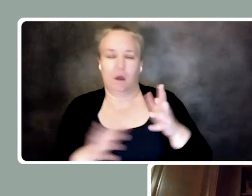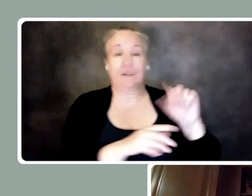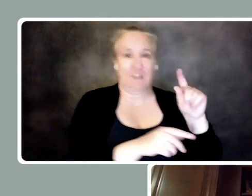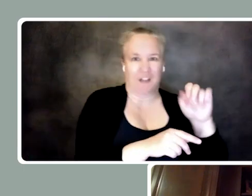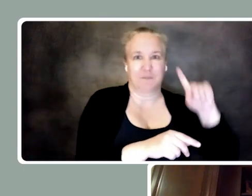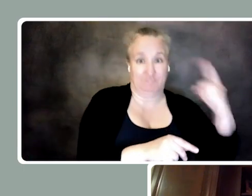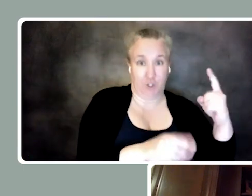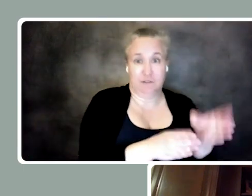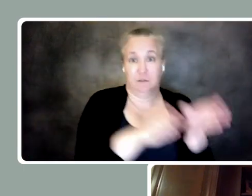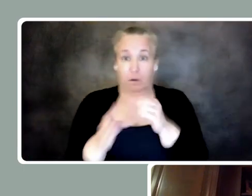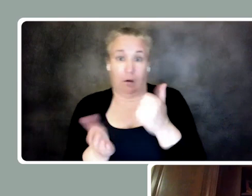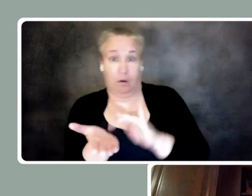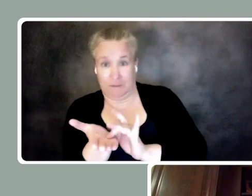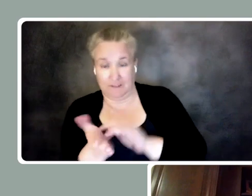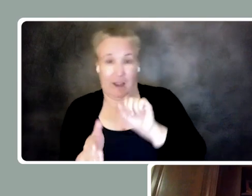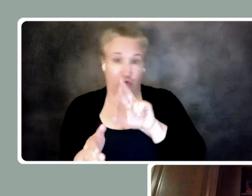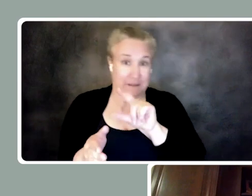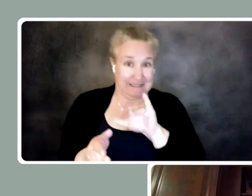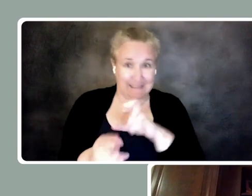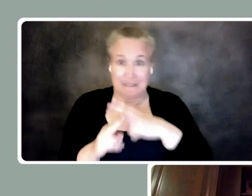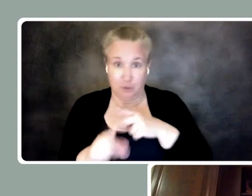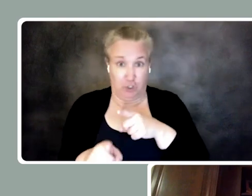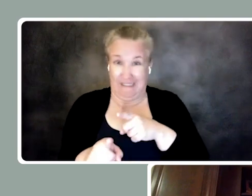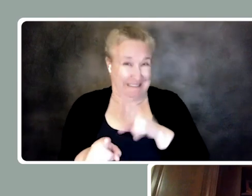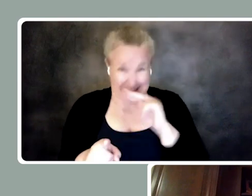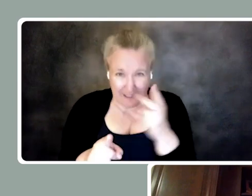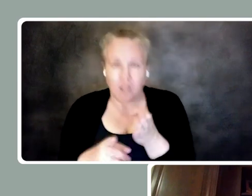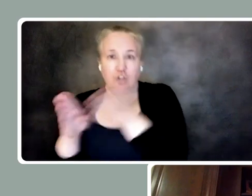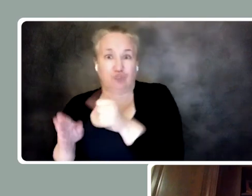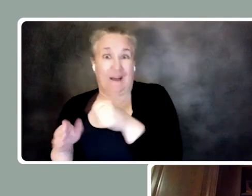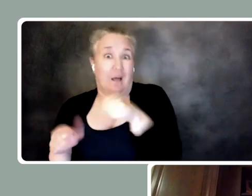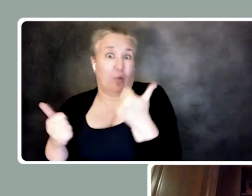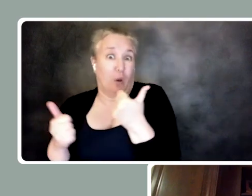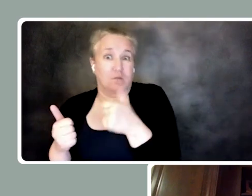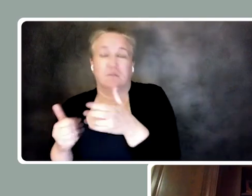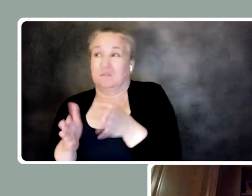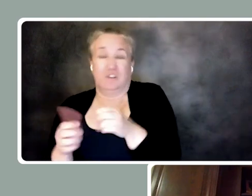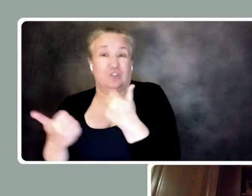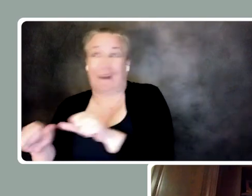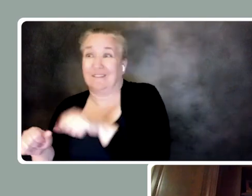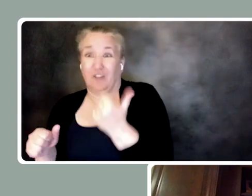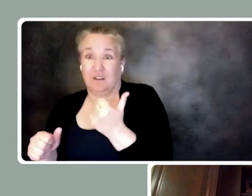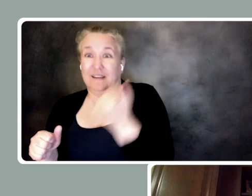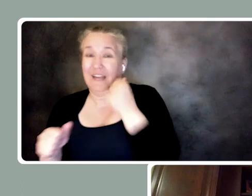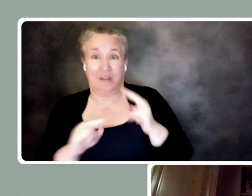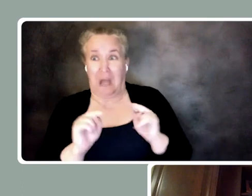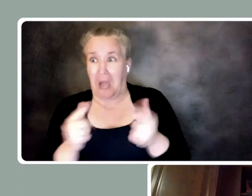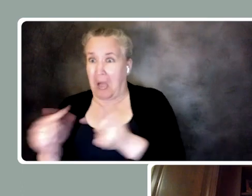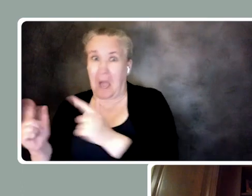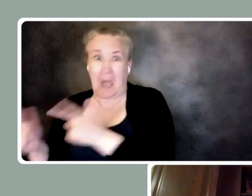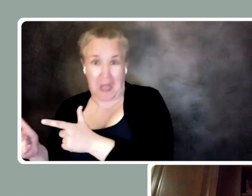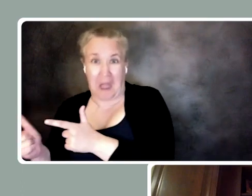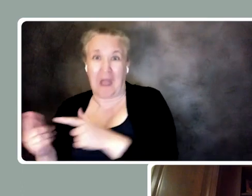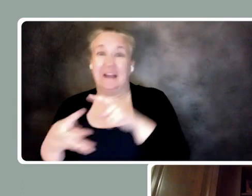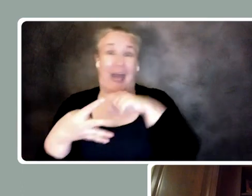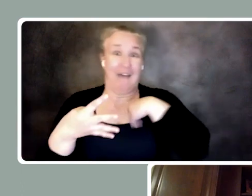because you knew how you felt on tamoxifen. So it is very important to kind of try all the four drugs eventually.